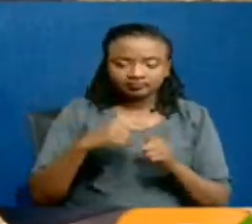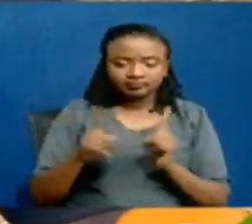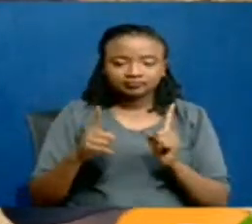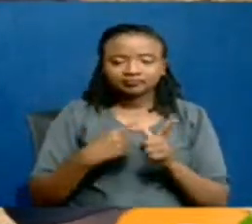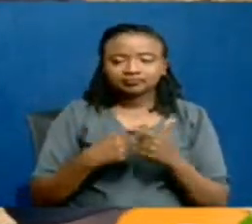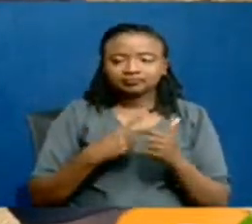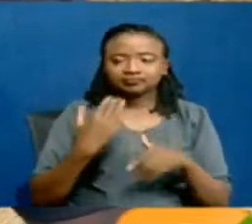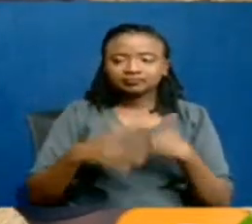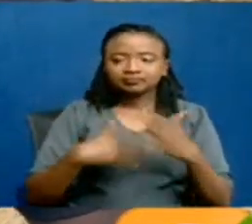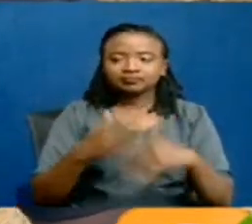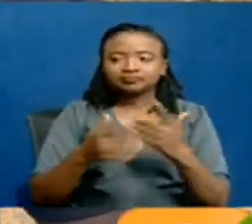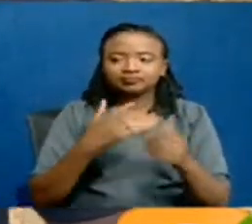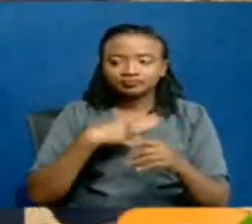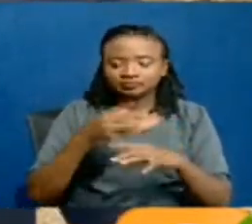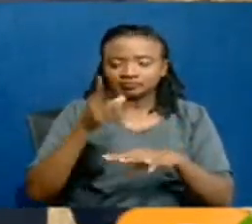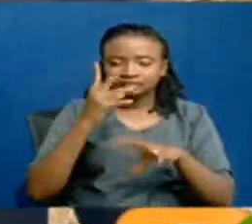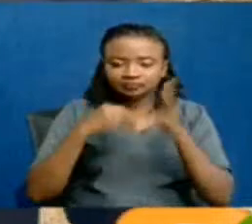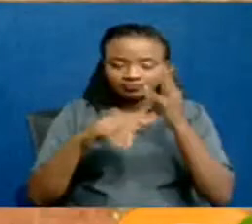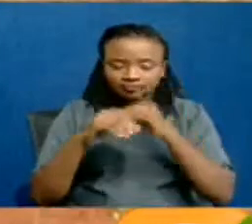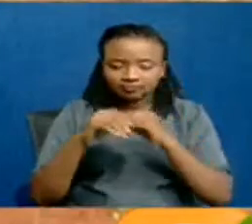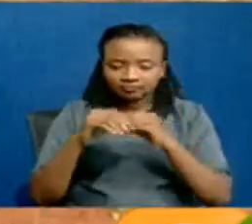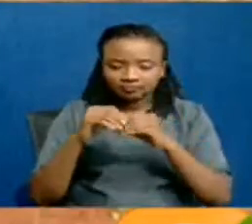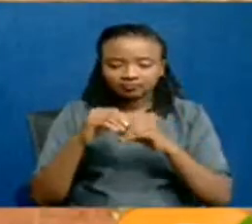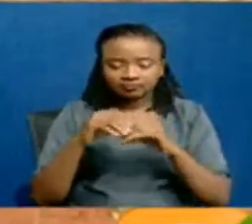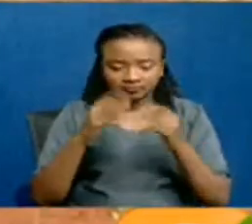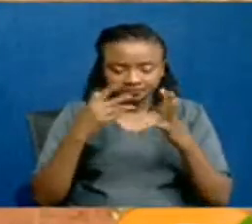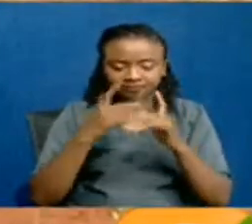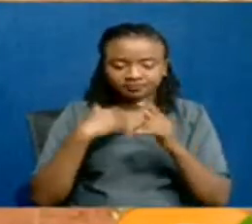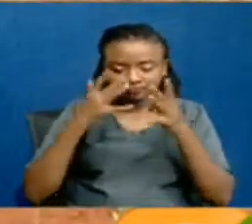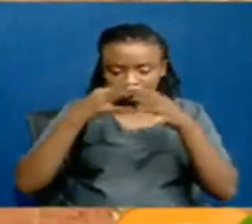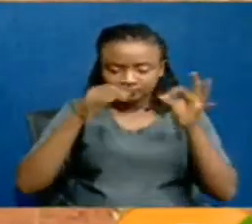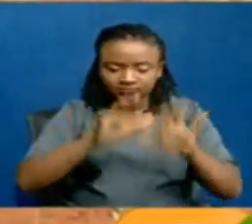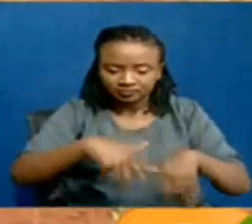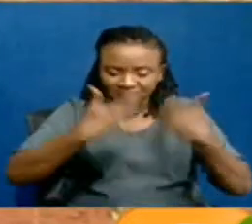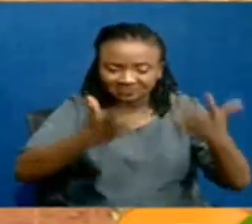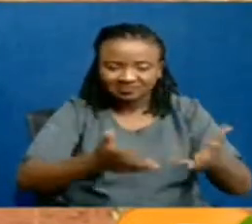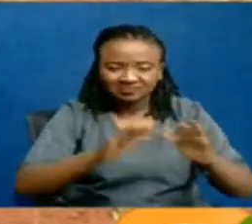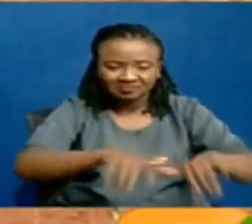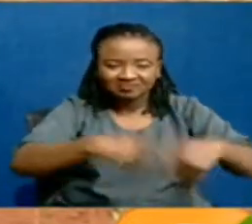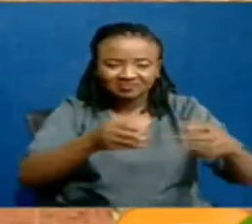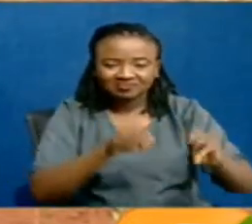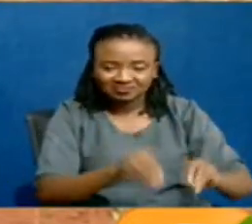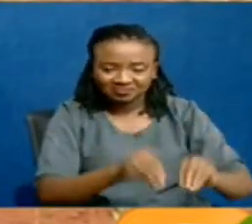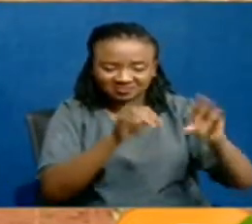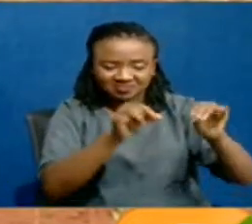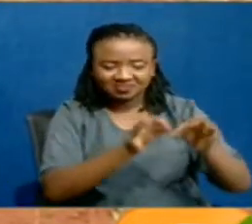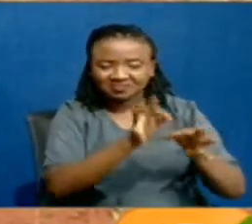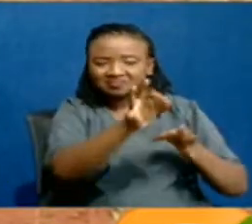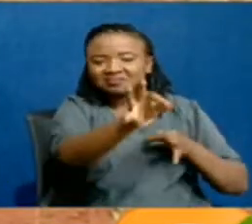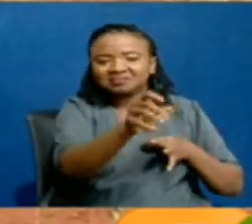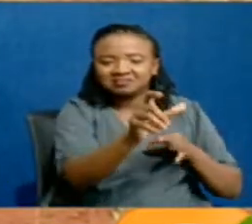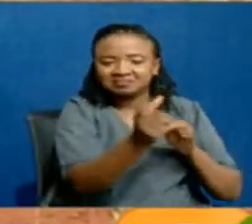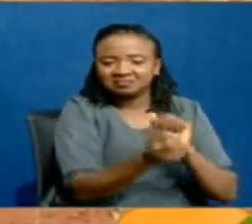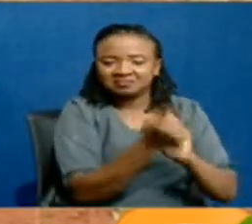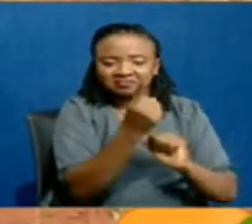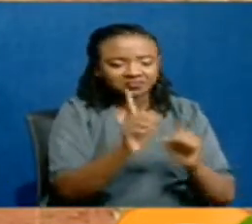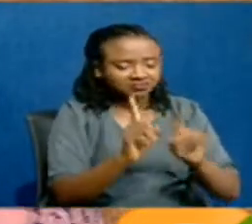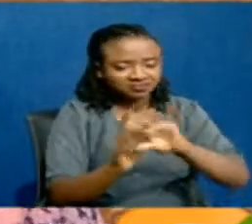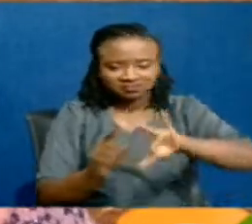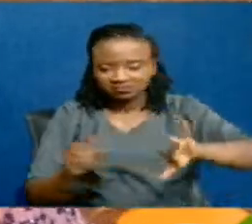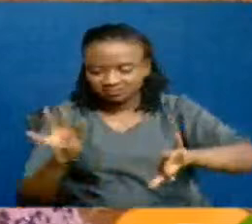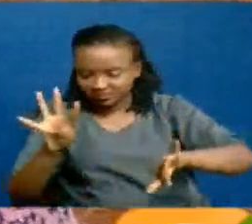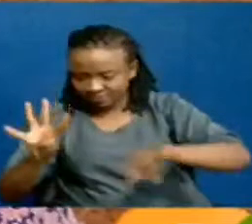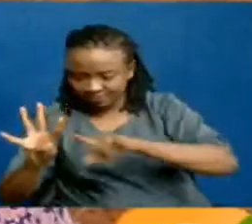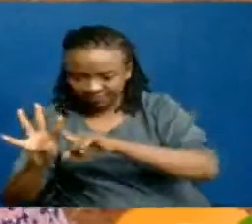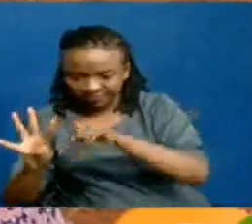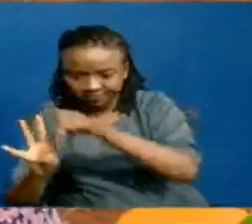I changed from plowing those 11 acres, now I just do 4 acres.